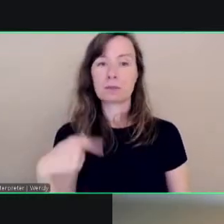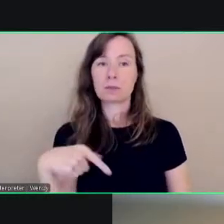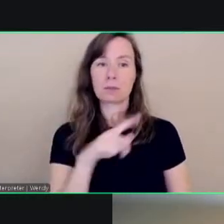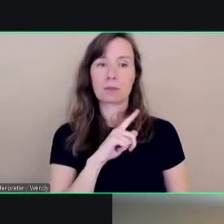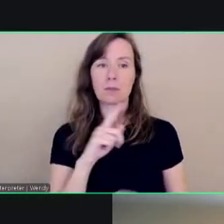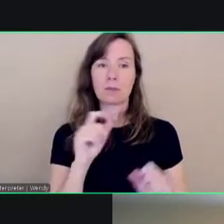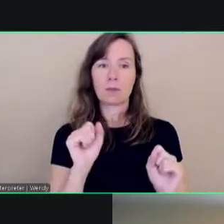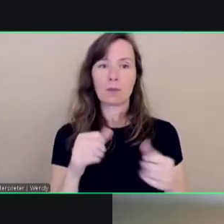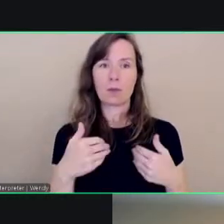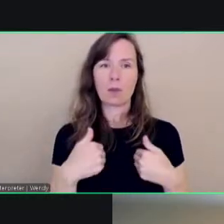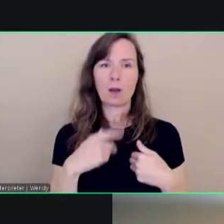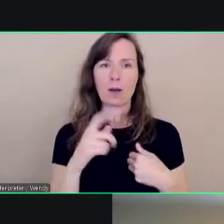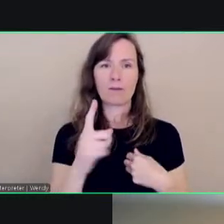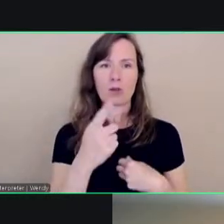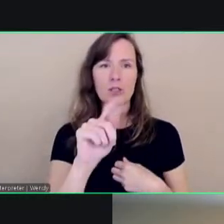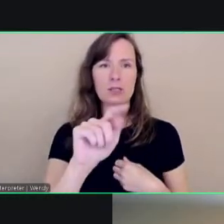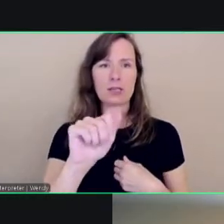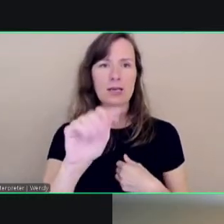first tab.